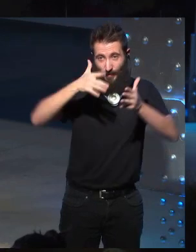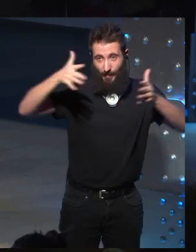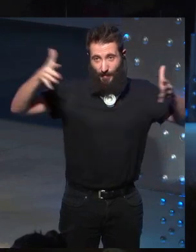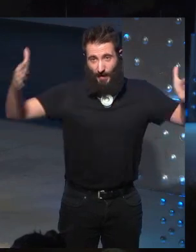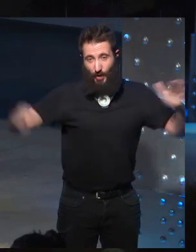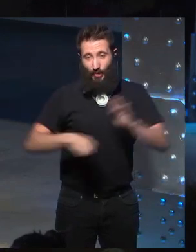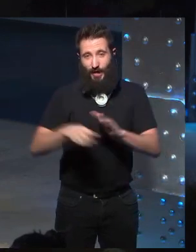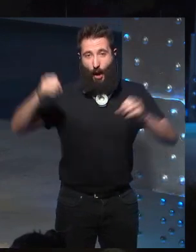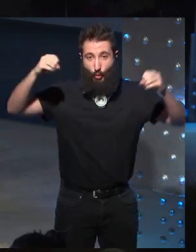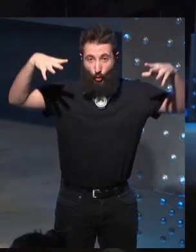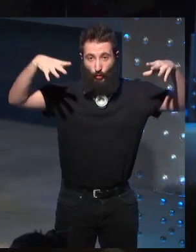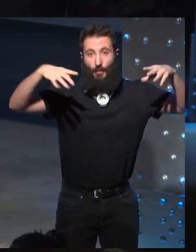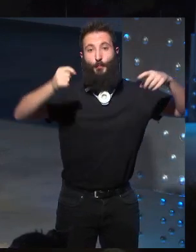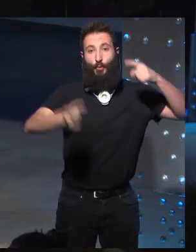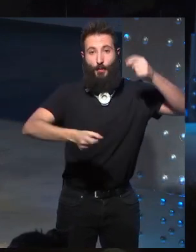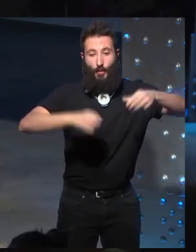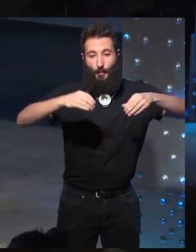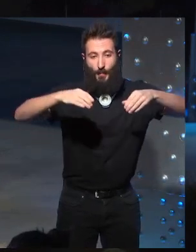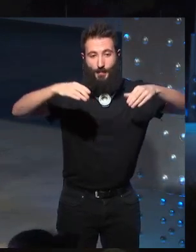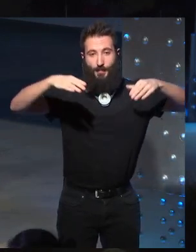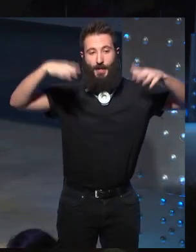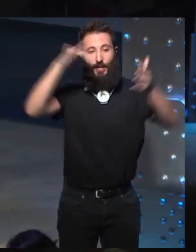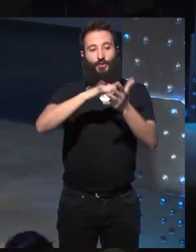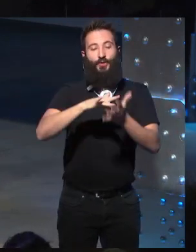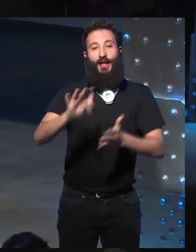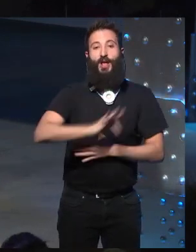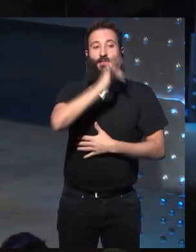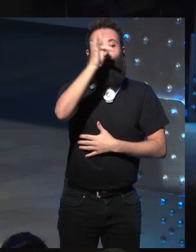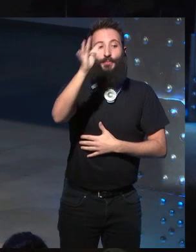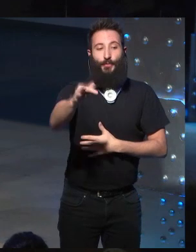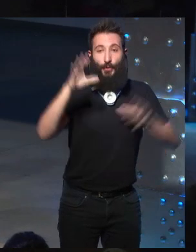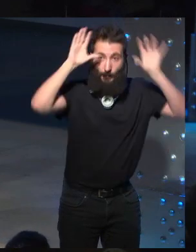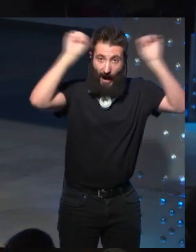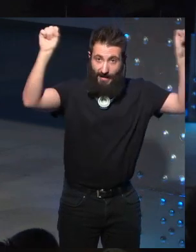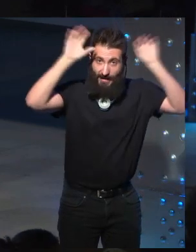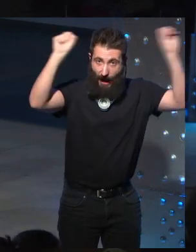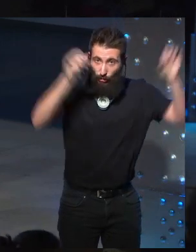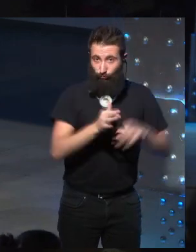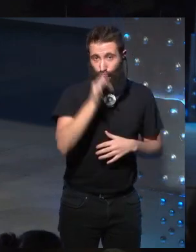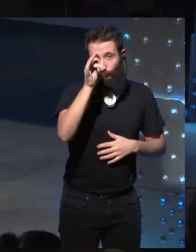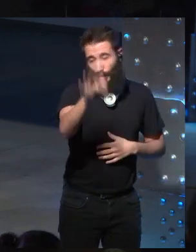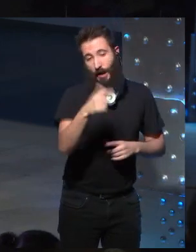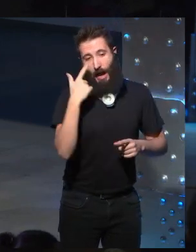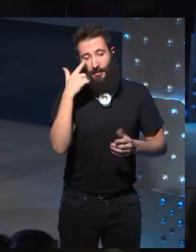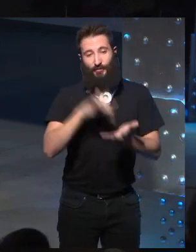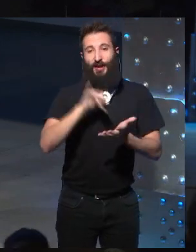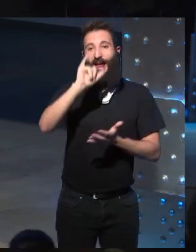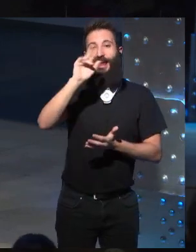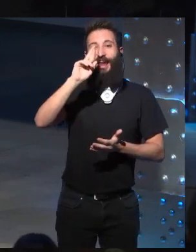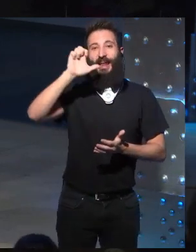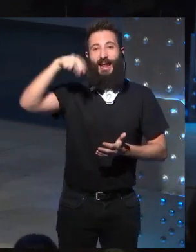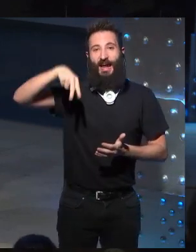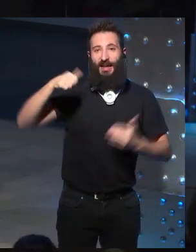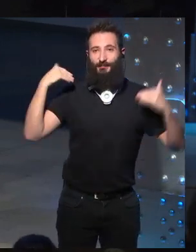keep expanding and this light is spreading everywhere, I think it's the moment perhaps to give the floor to our Martians